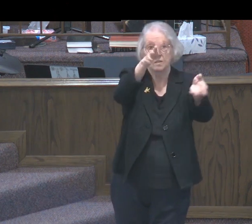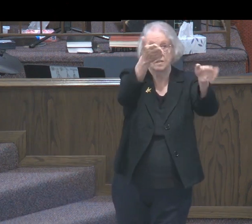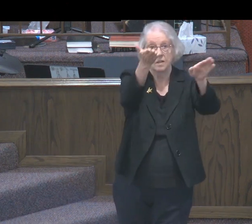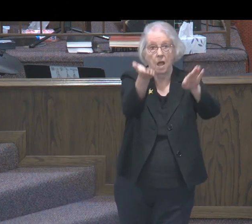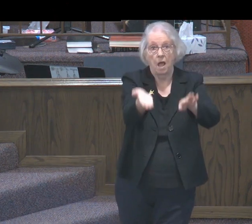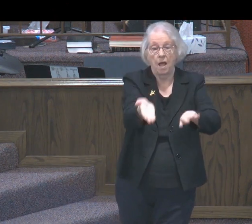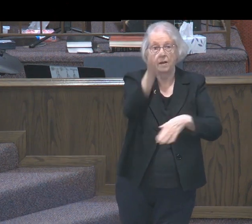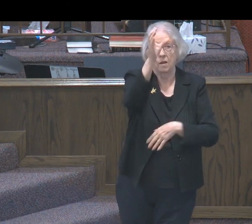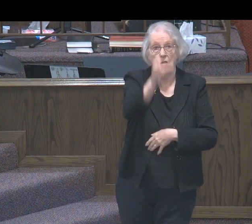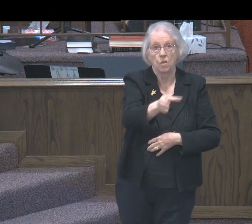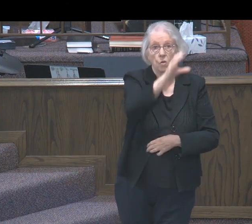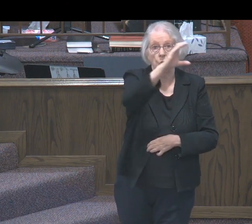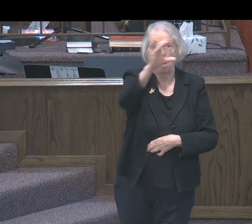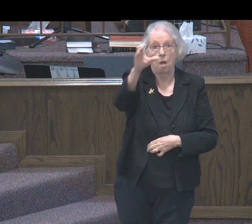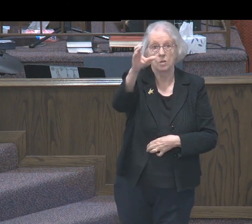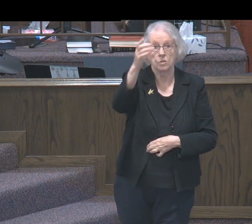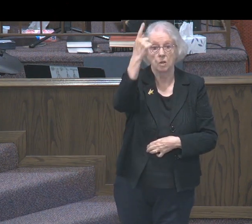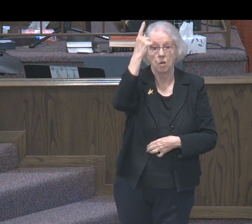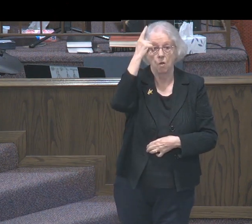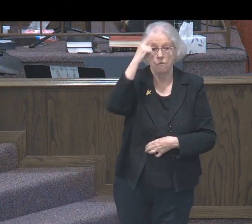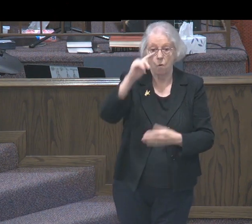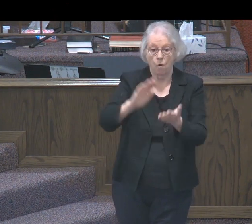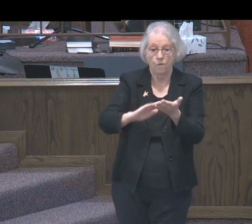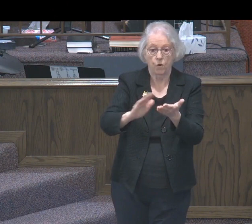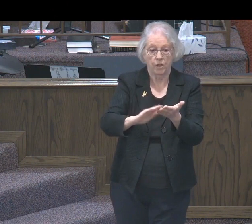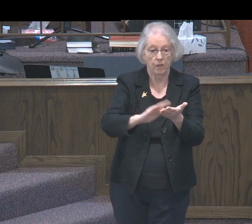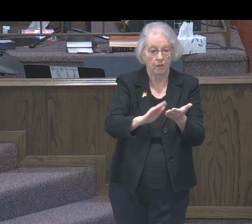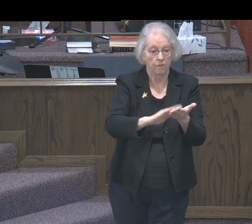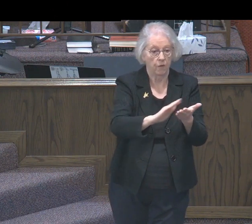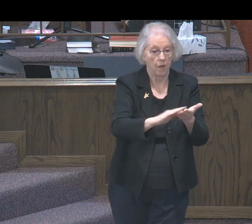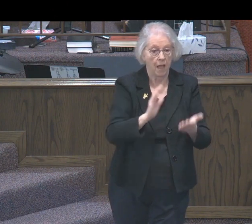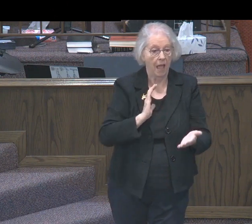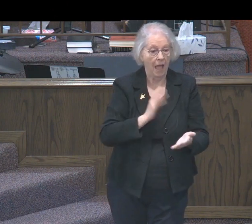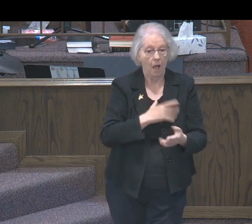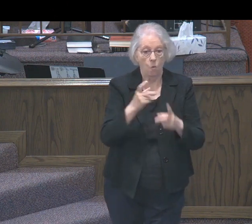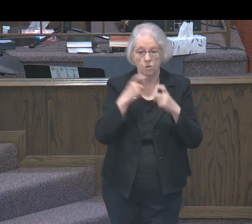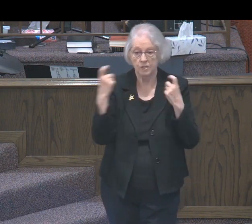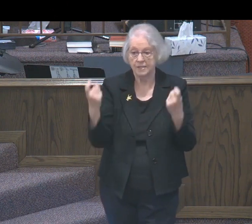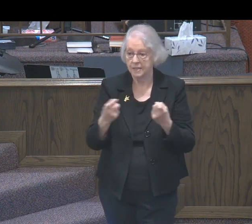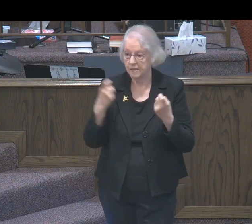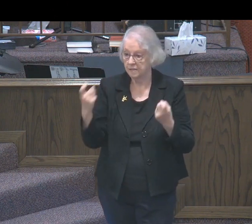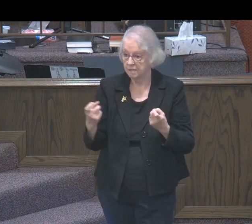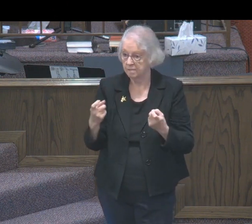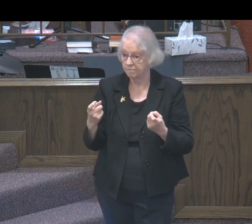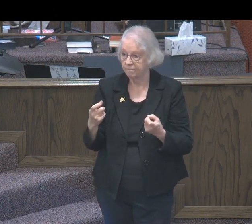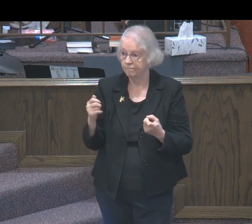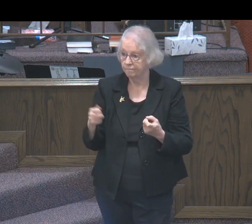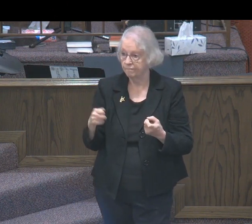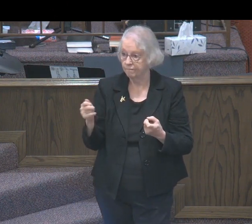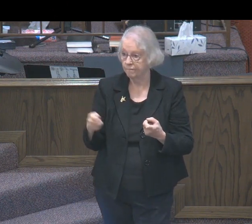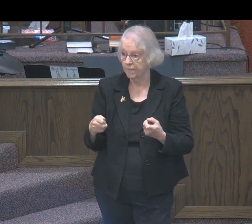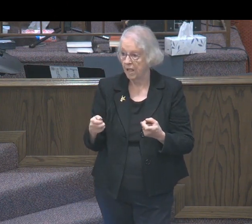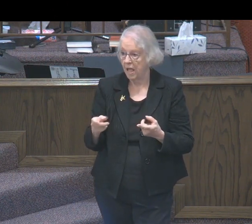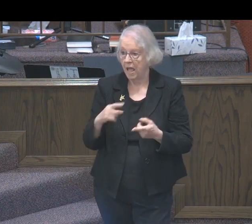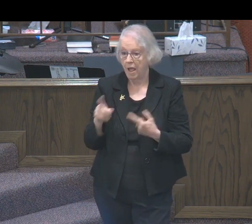What we call salvation through repentance. What that does is that leads us to